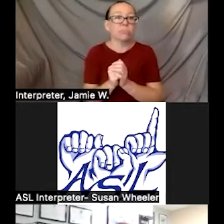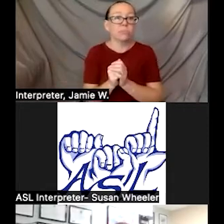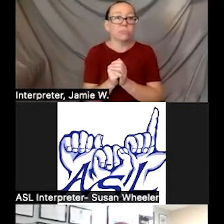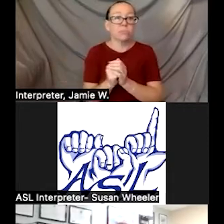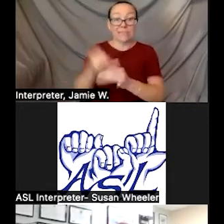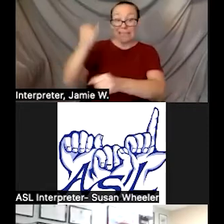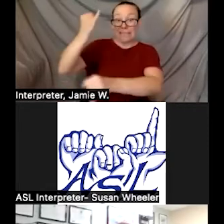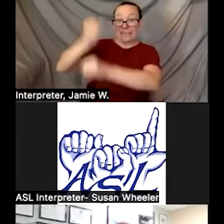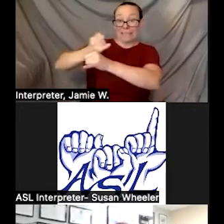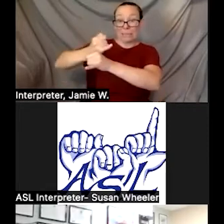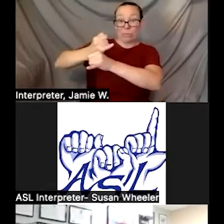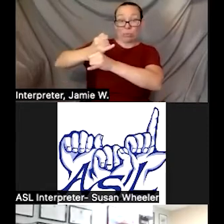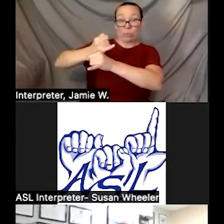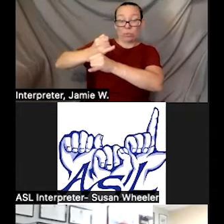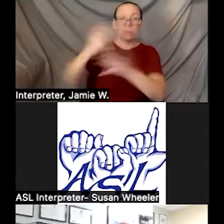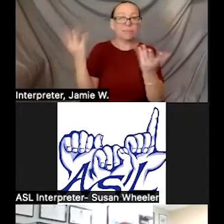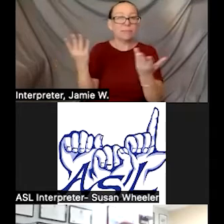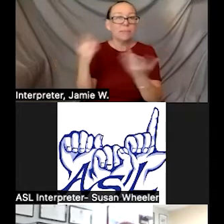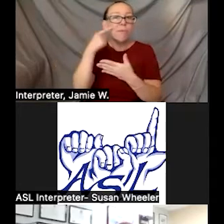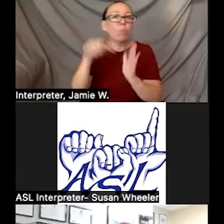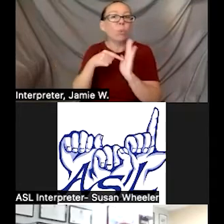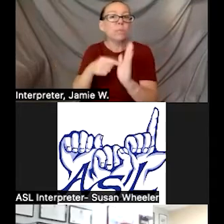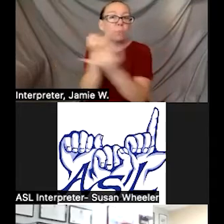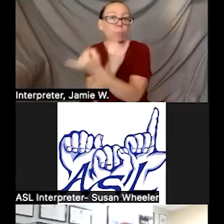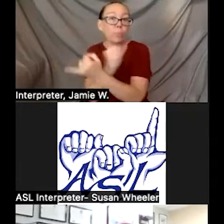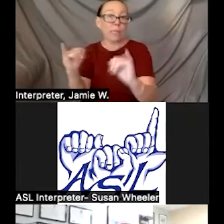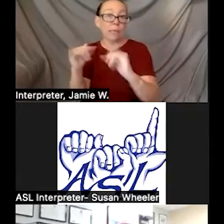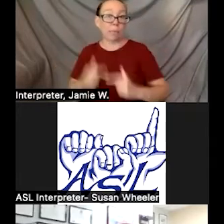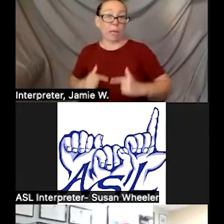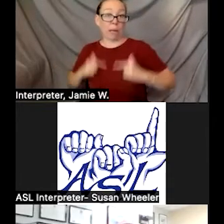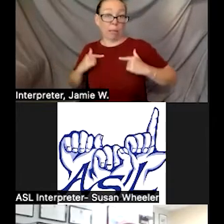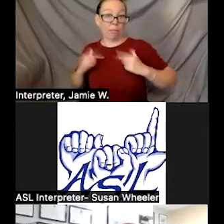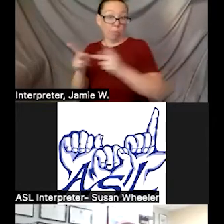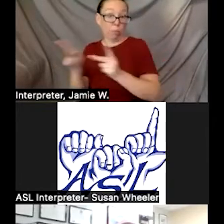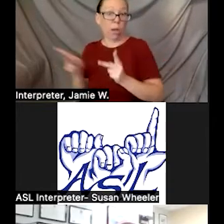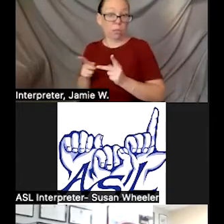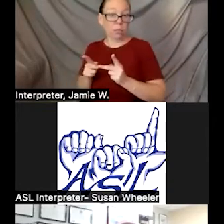Institutionalized, there's a lot of independent living facilities now out within our communities.